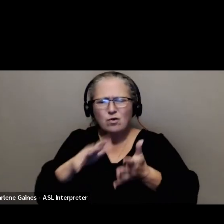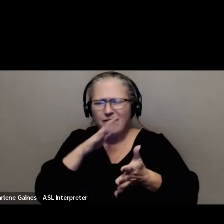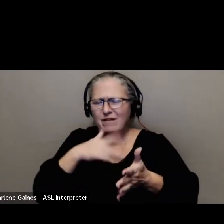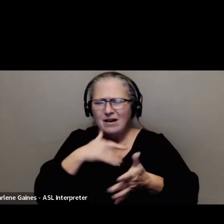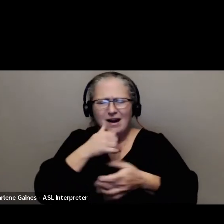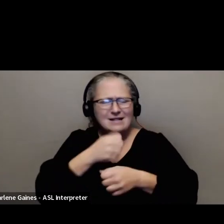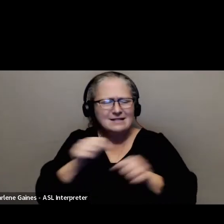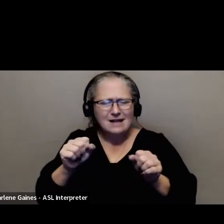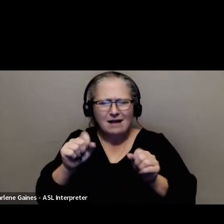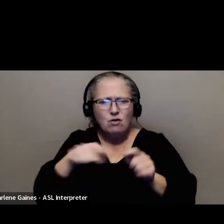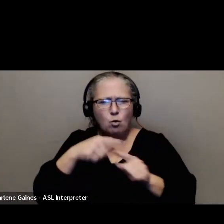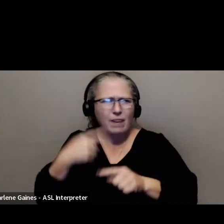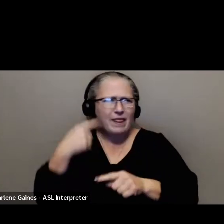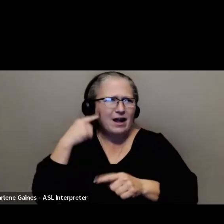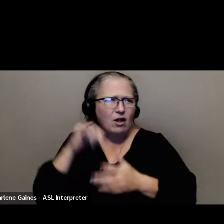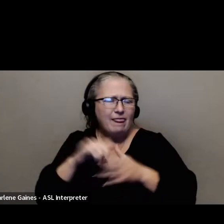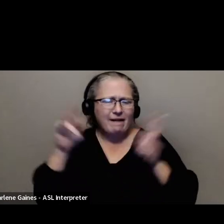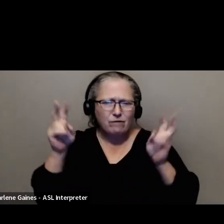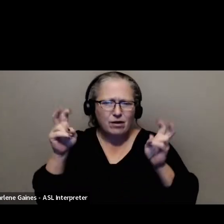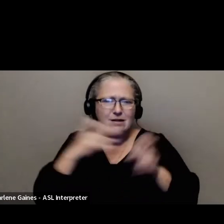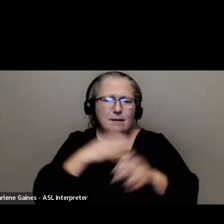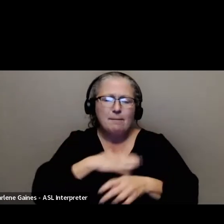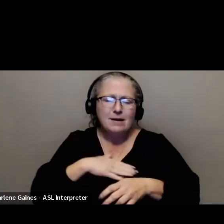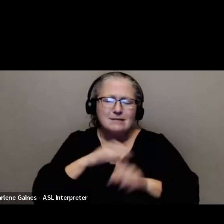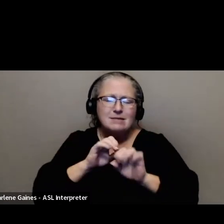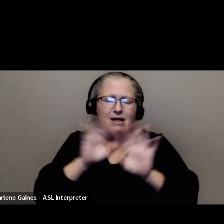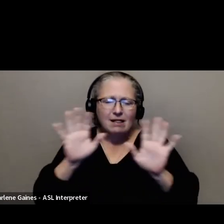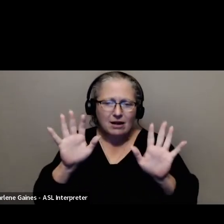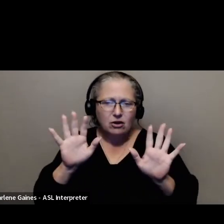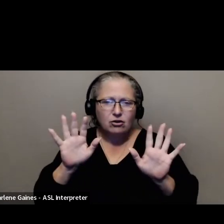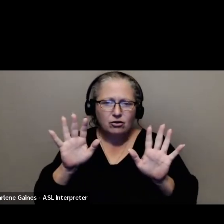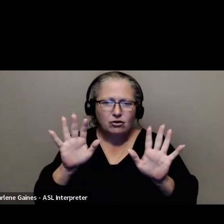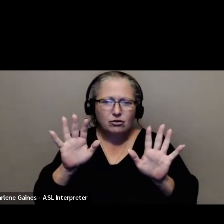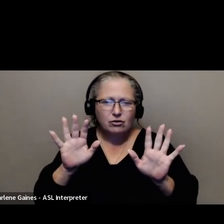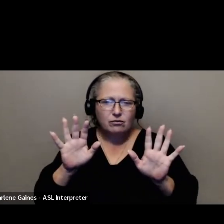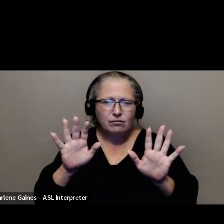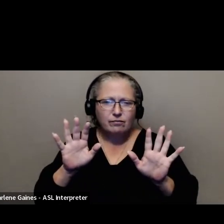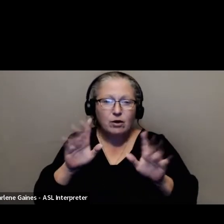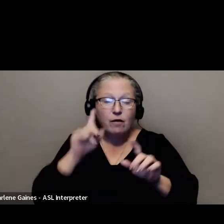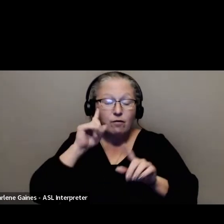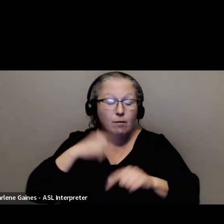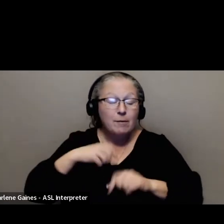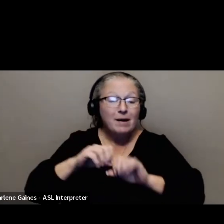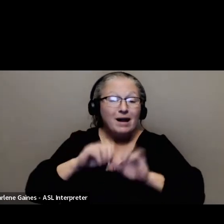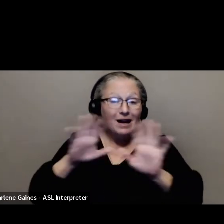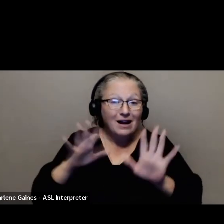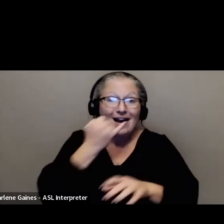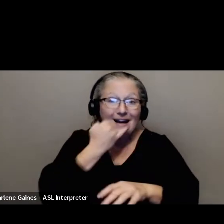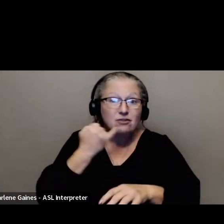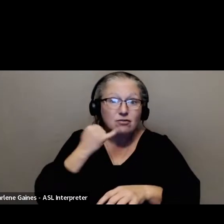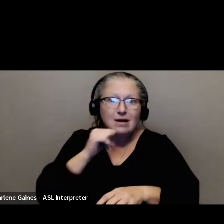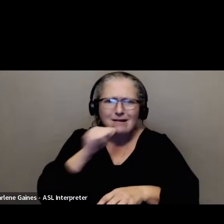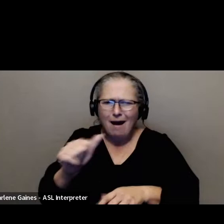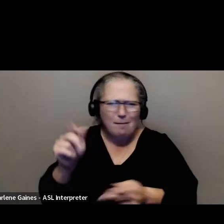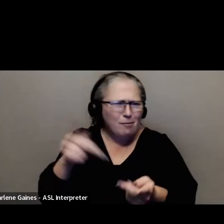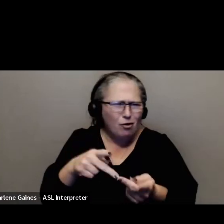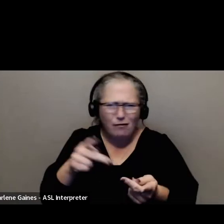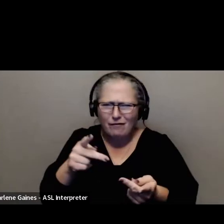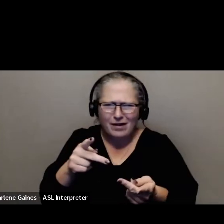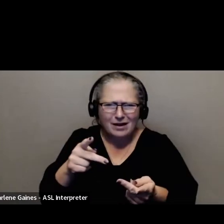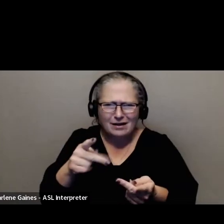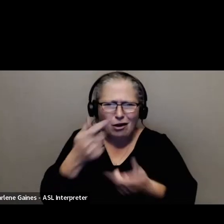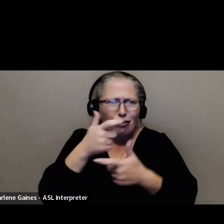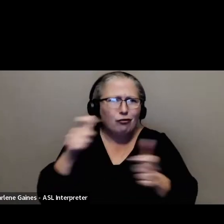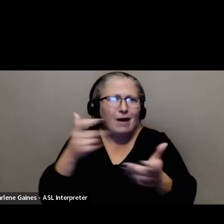safe when they hear that phrase. So please be clear. And to be clear, Israel is imperfect. One of the